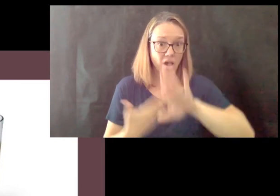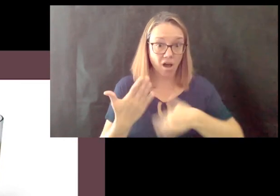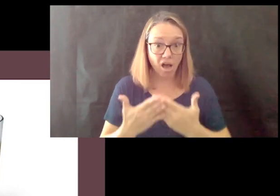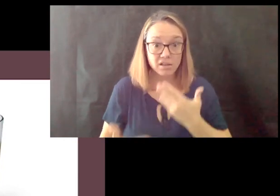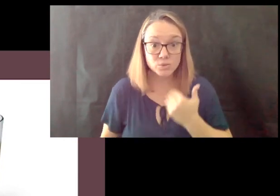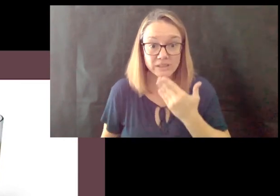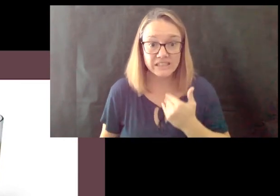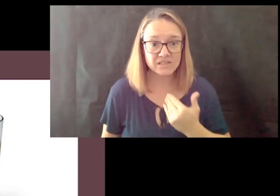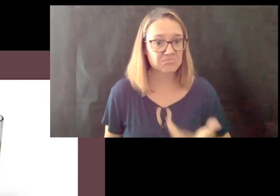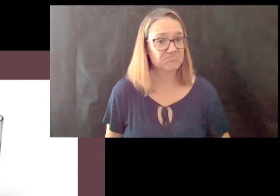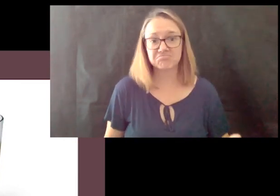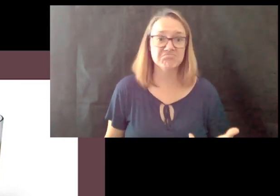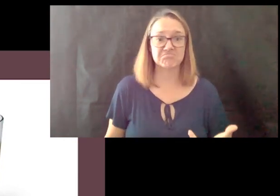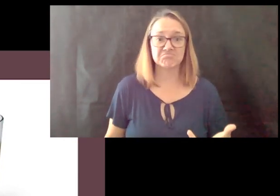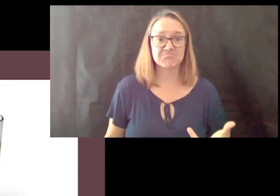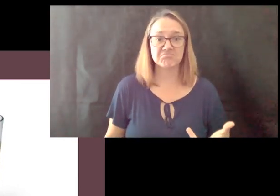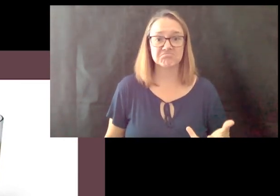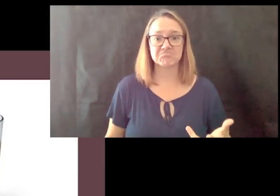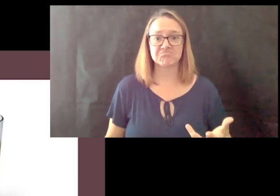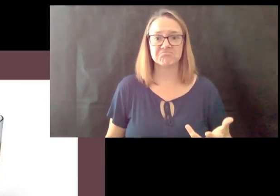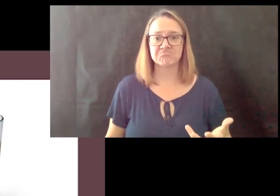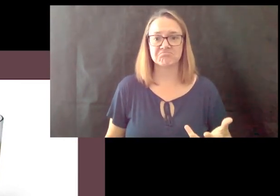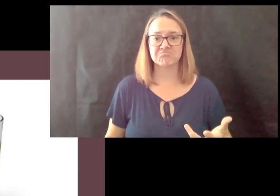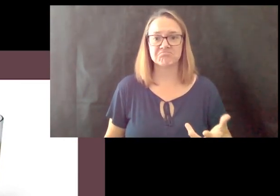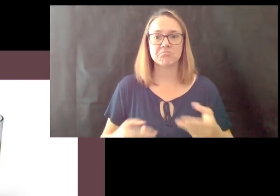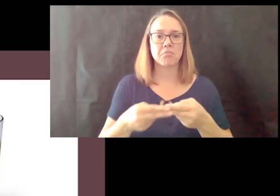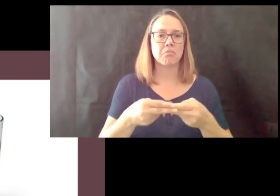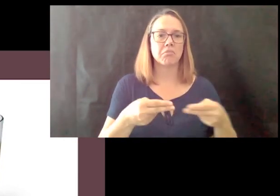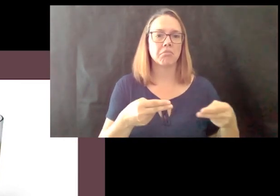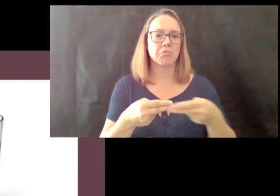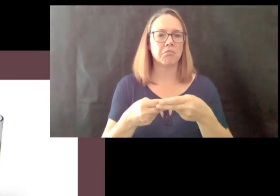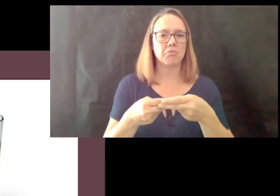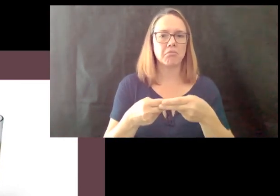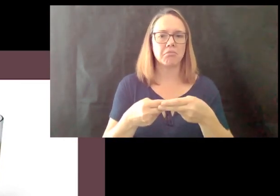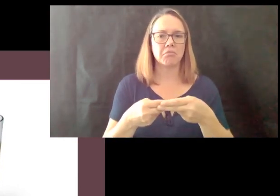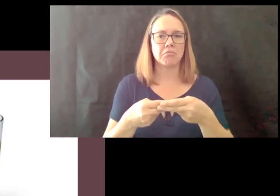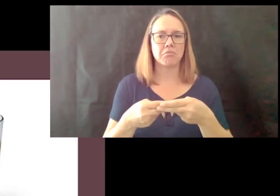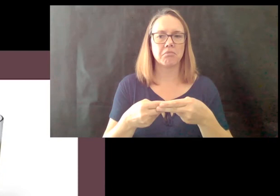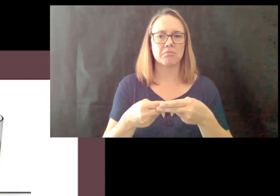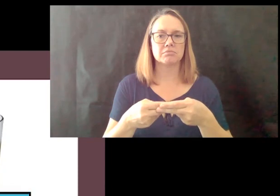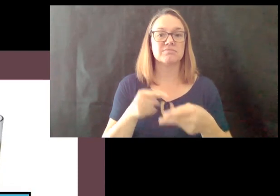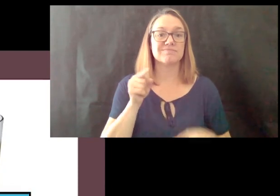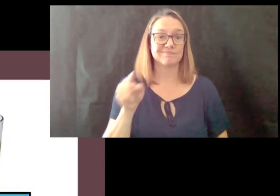they all sweet? No. Well, believe it or not, if we advance the slide one,